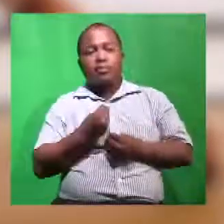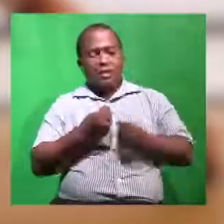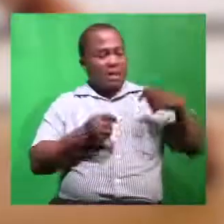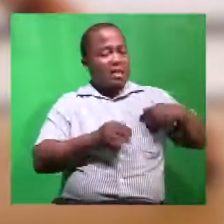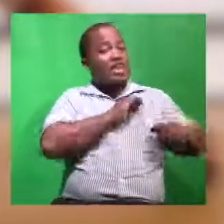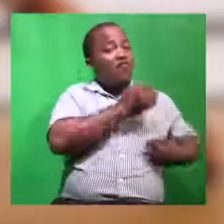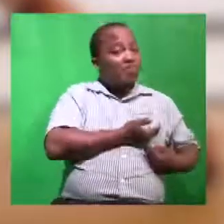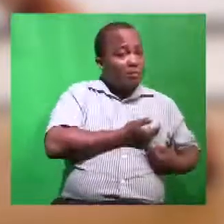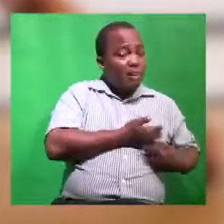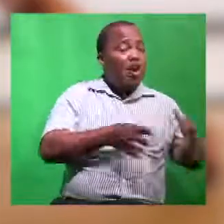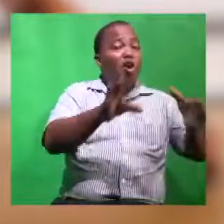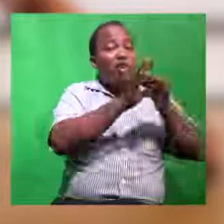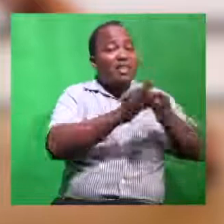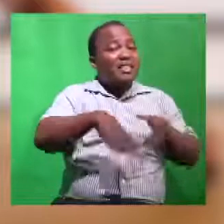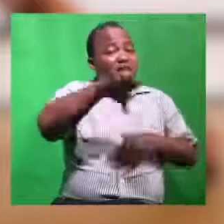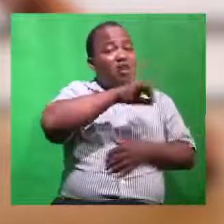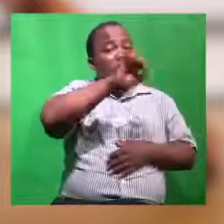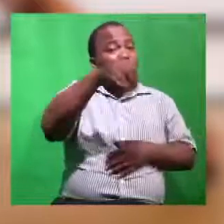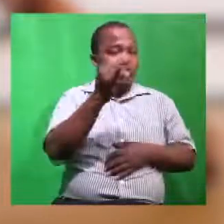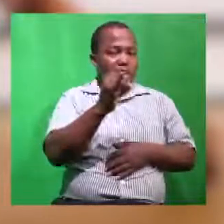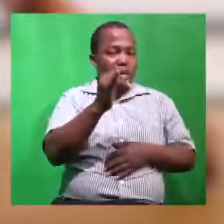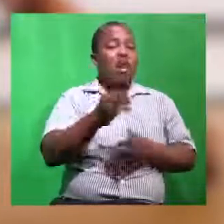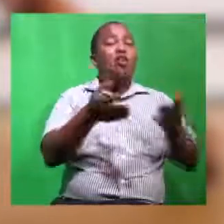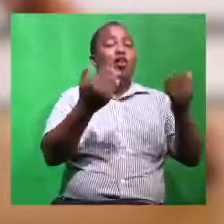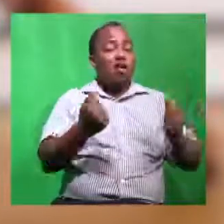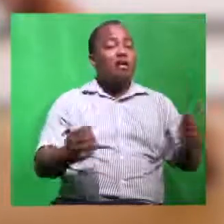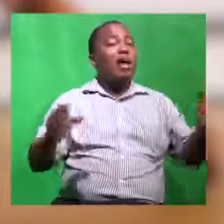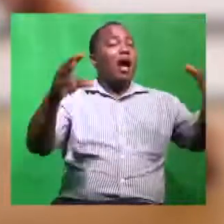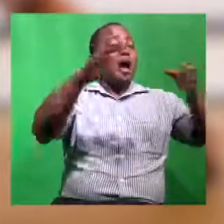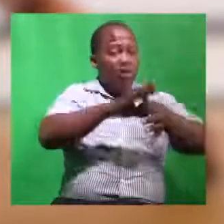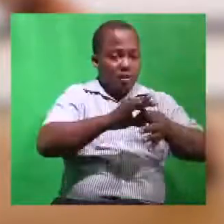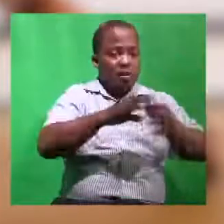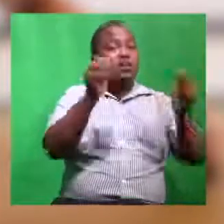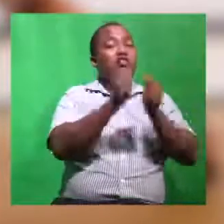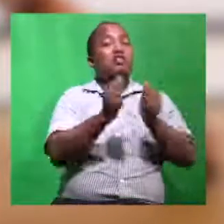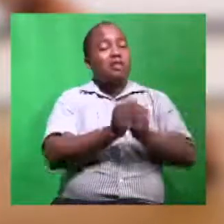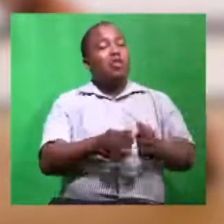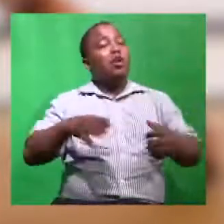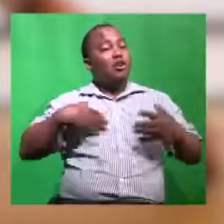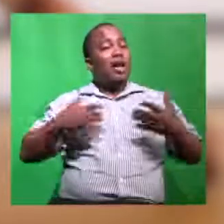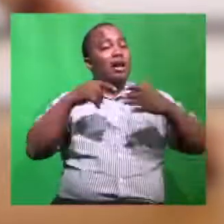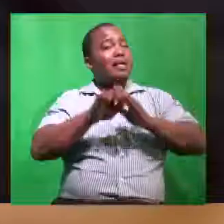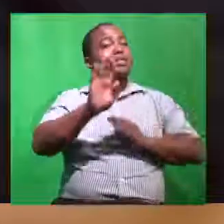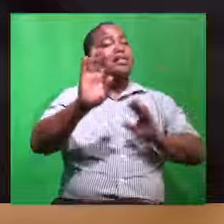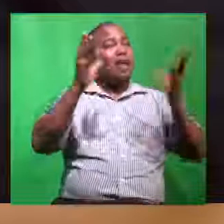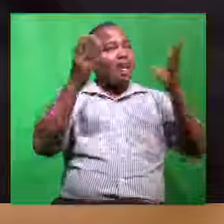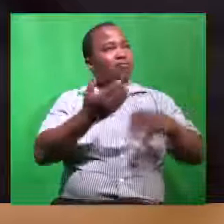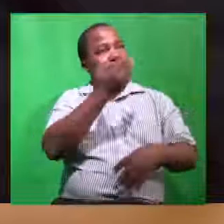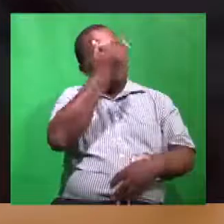female participate in those NGOs or whatever, they can also accommodate their things, what they want in their life.